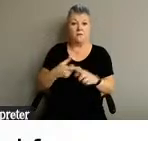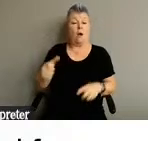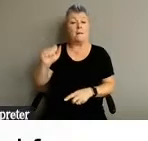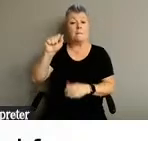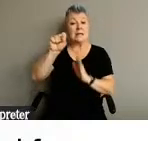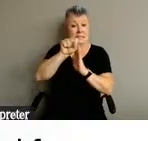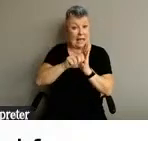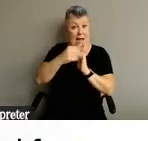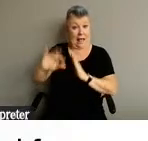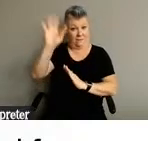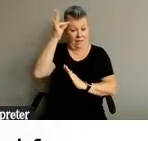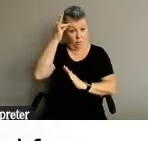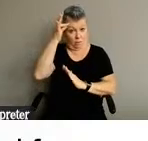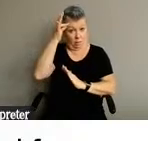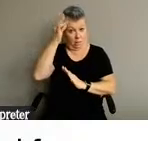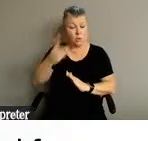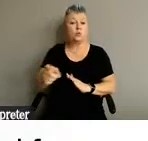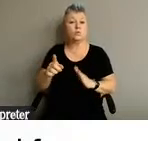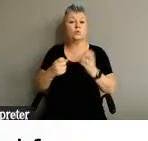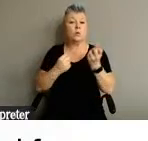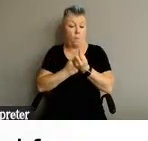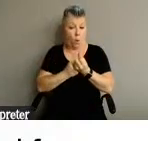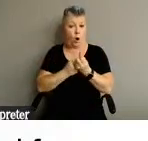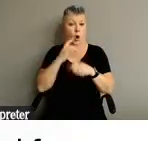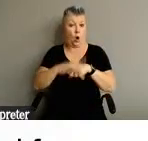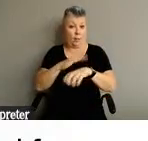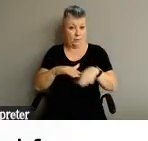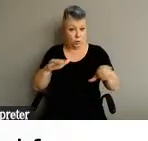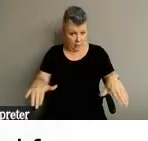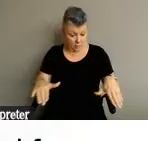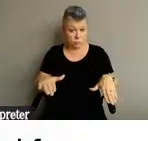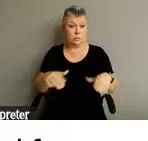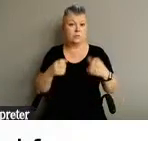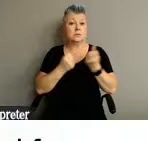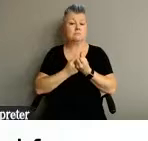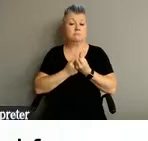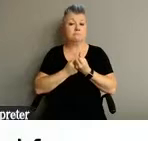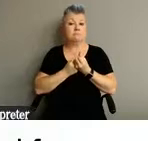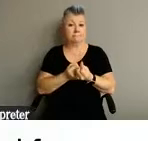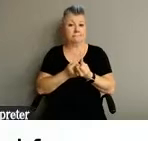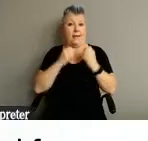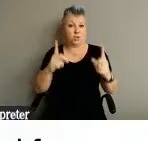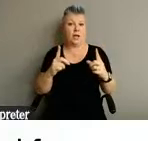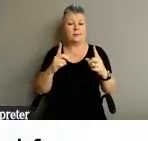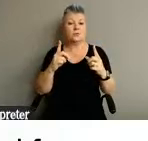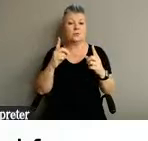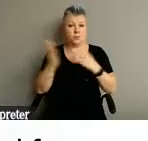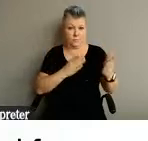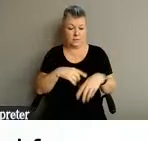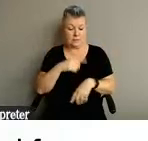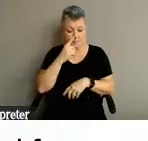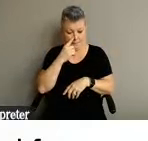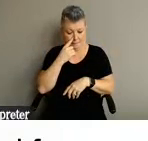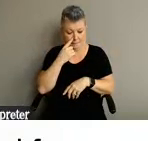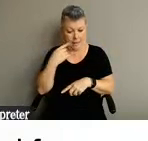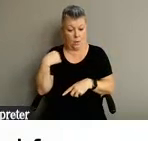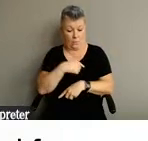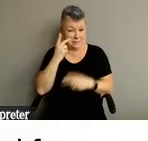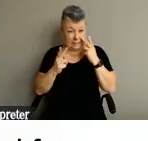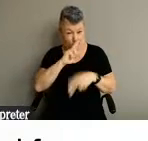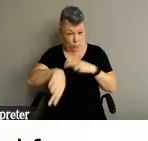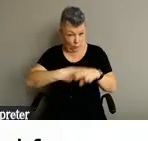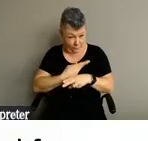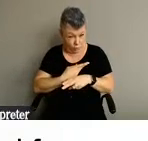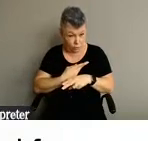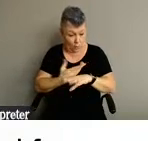to support early childhood special education services. We also know that researchers have found universal preschool